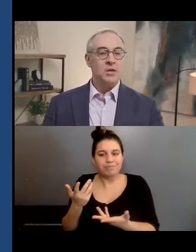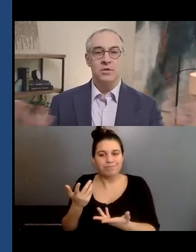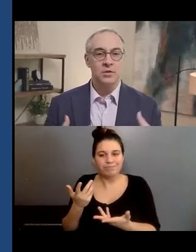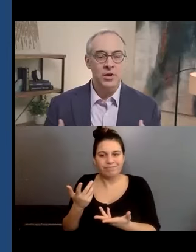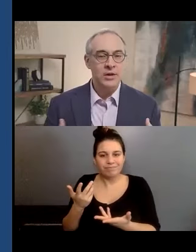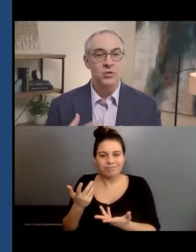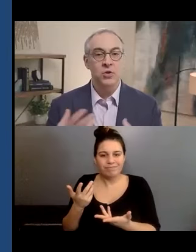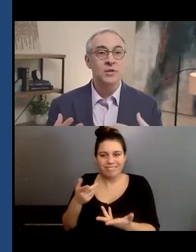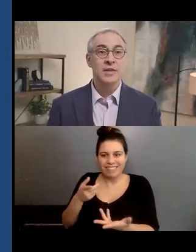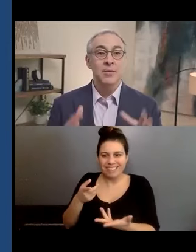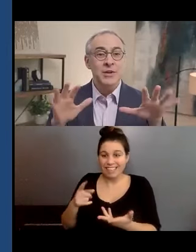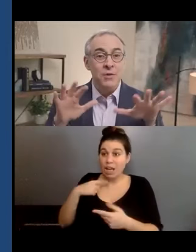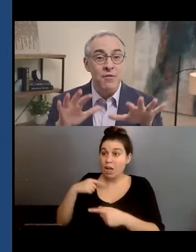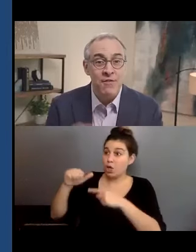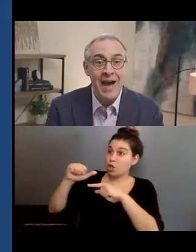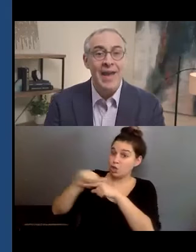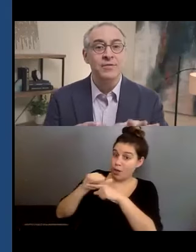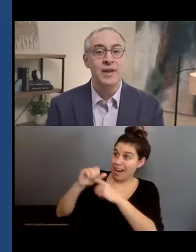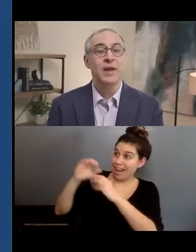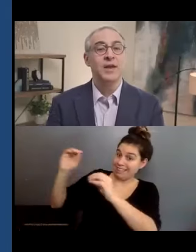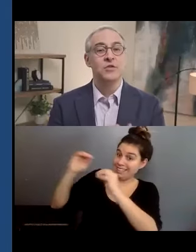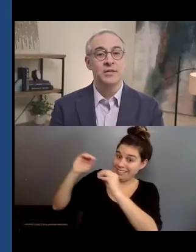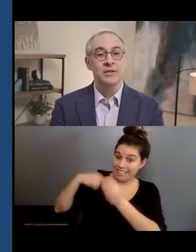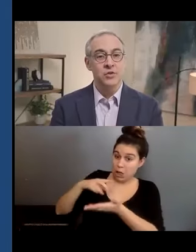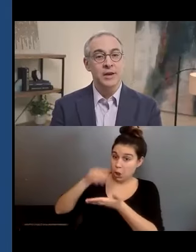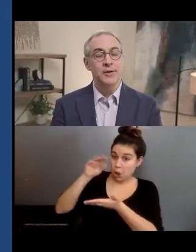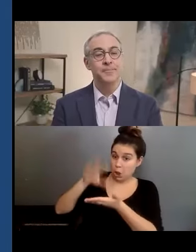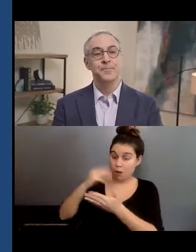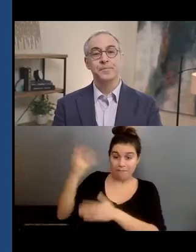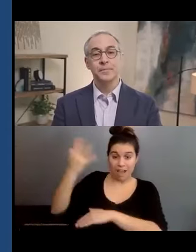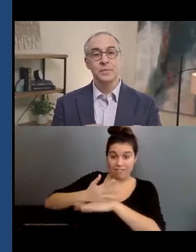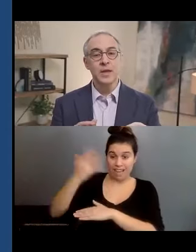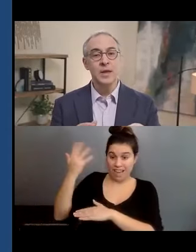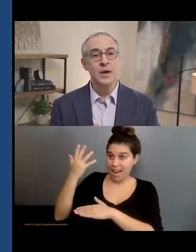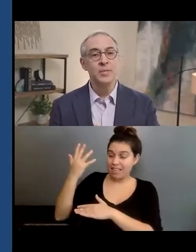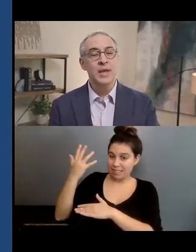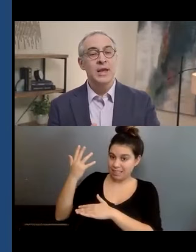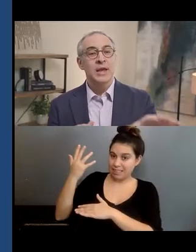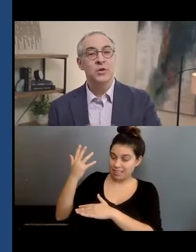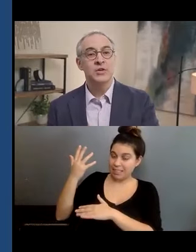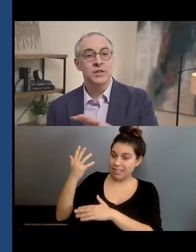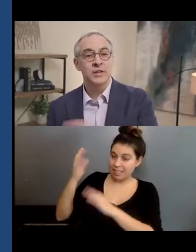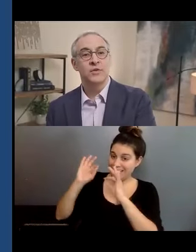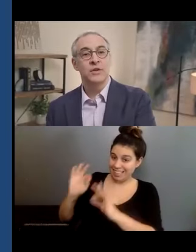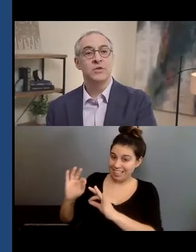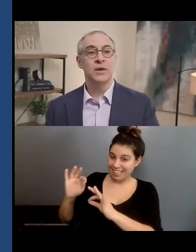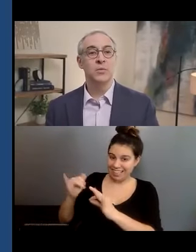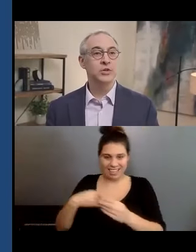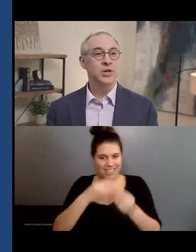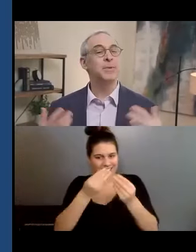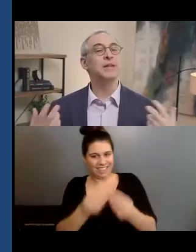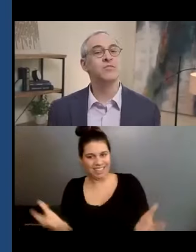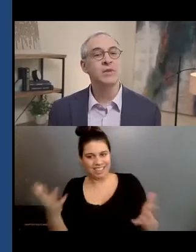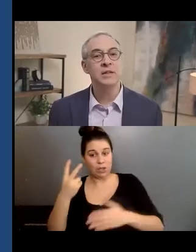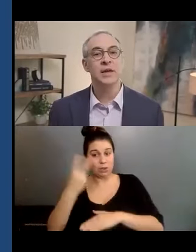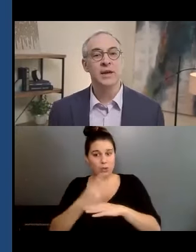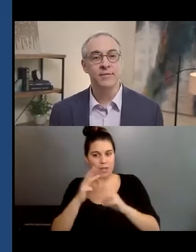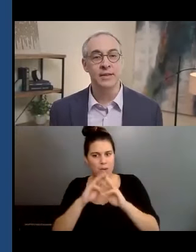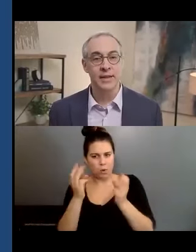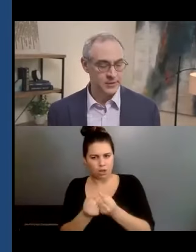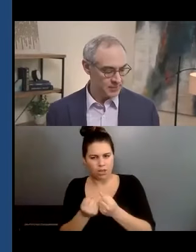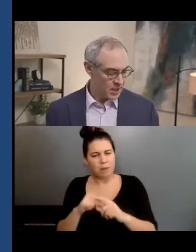train. You're training, you learn this thing. They went to a 5-day Train the Trainer in order to deliver a 2-day workshop, but it's